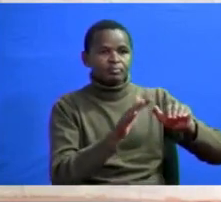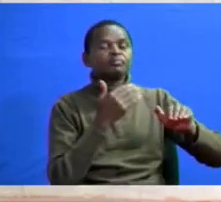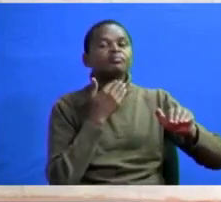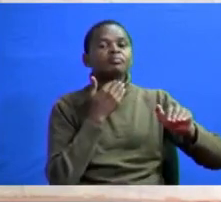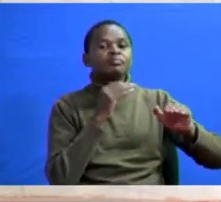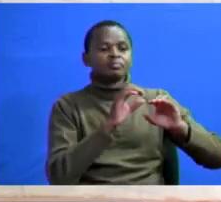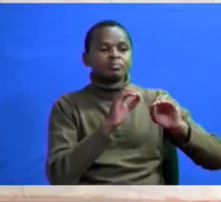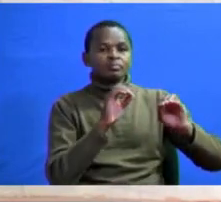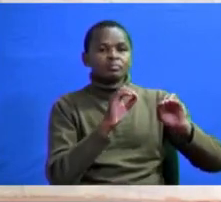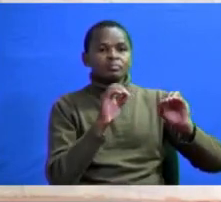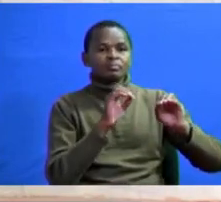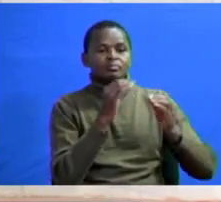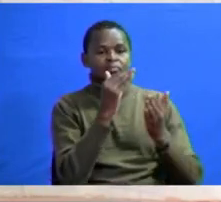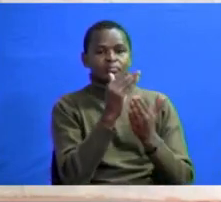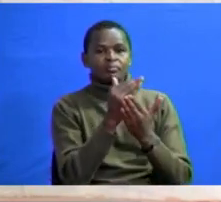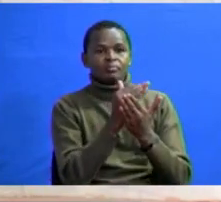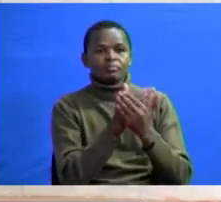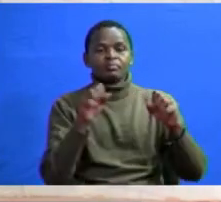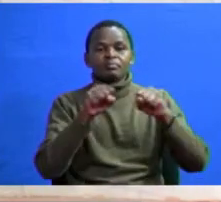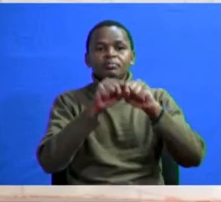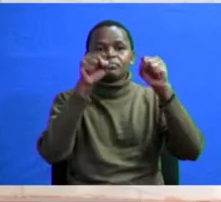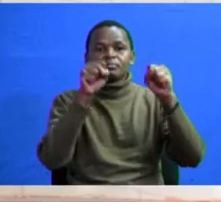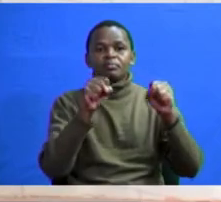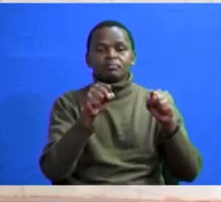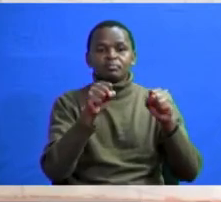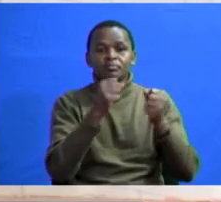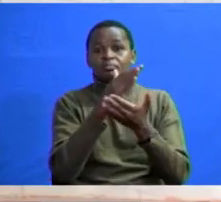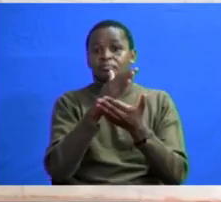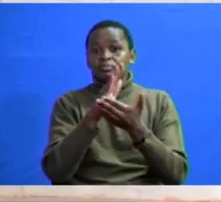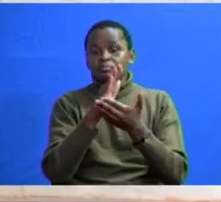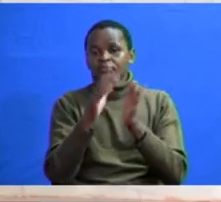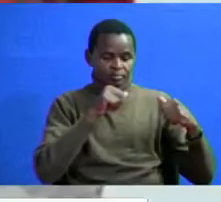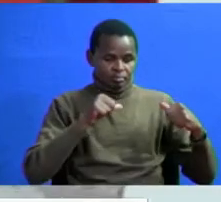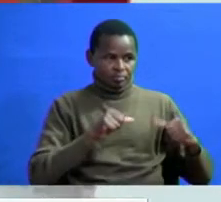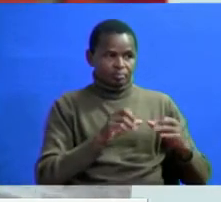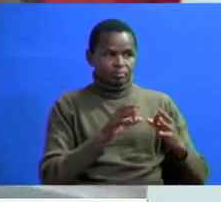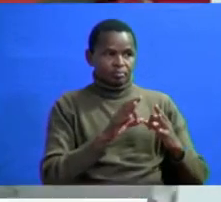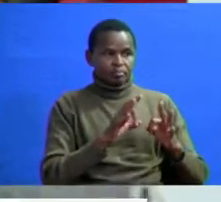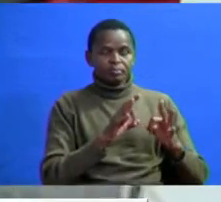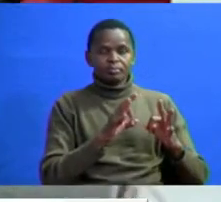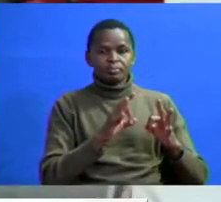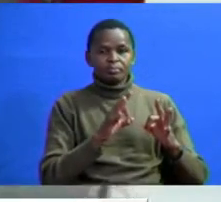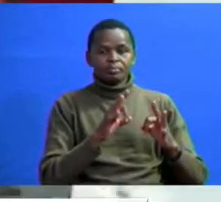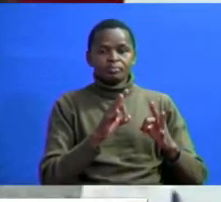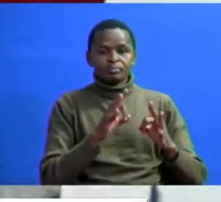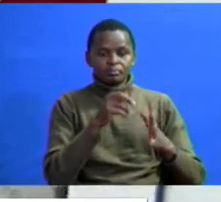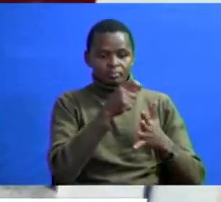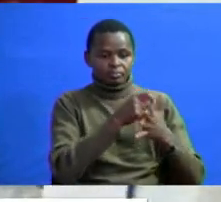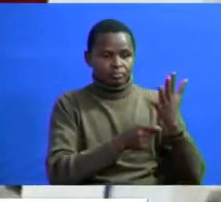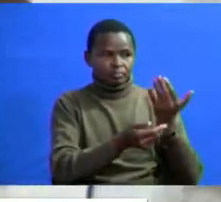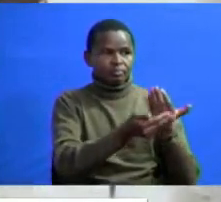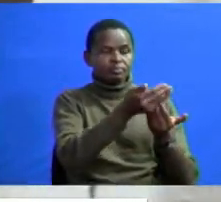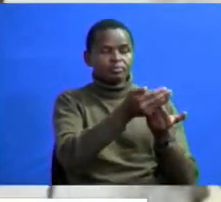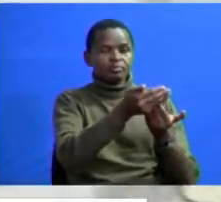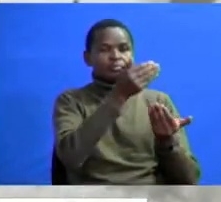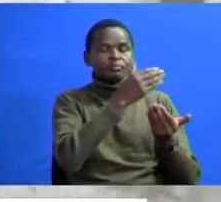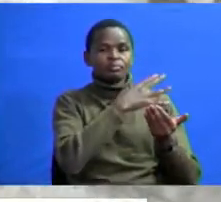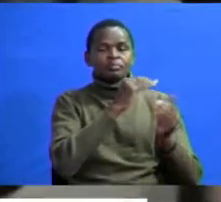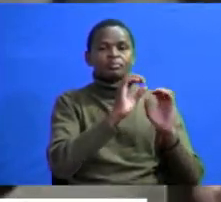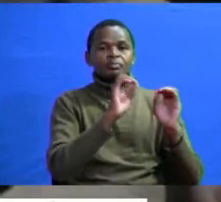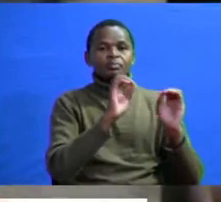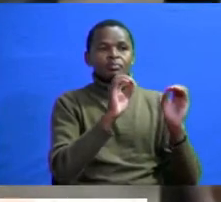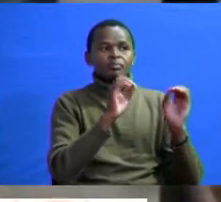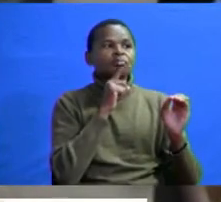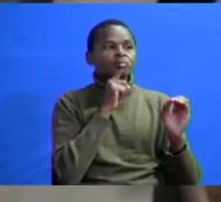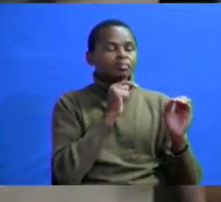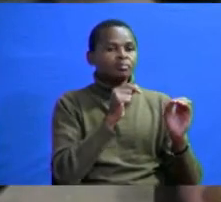to upgrade progressing systems were some ills that were plagued boldness in tax collection, and there is no man,